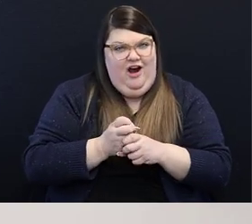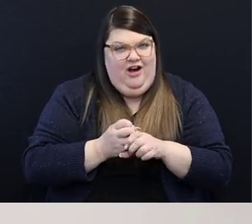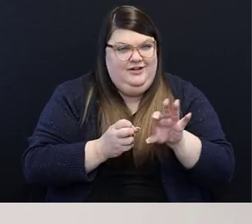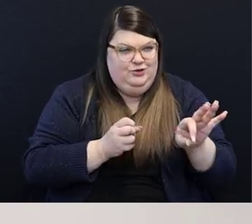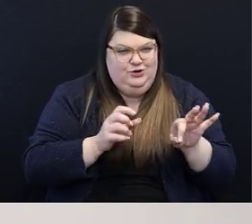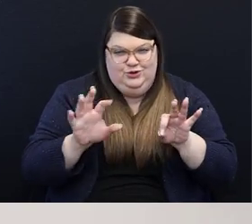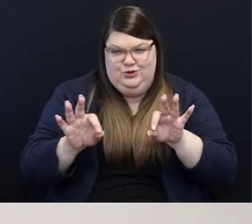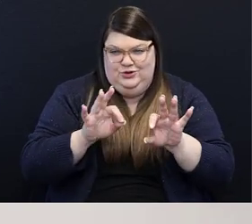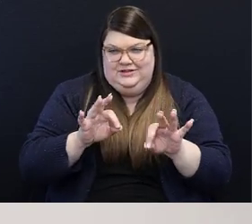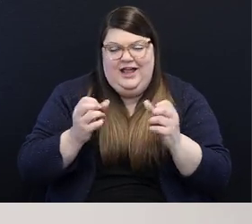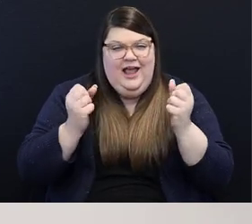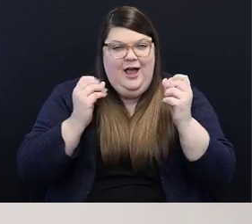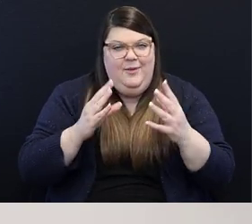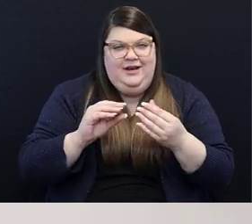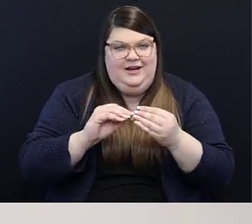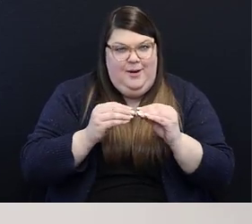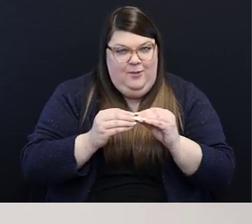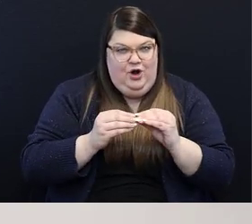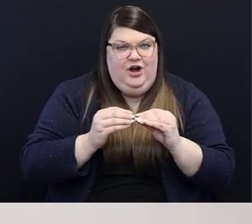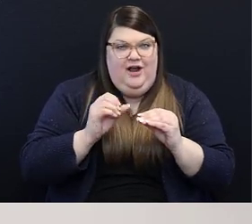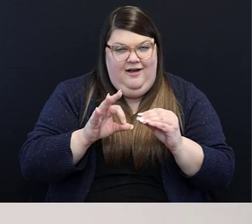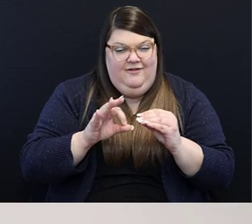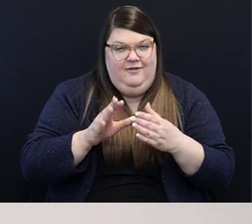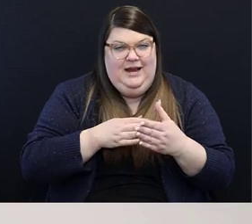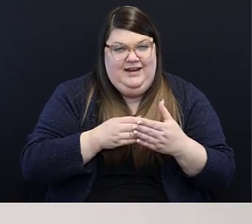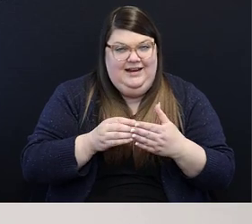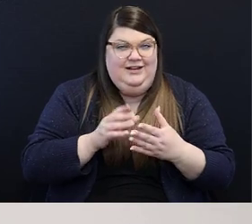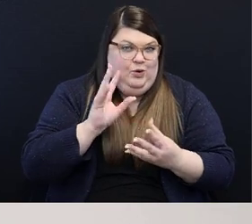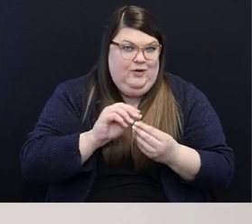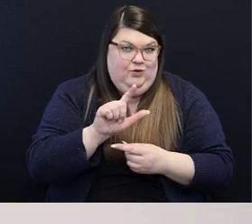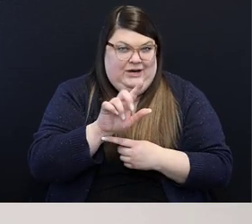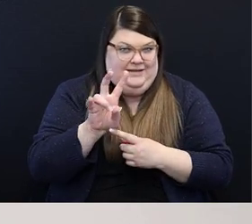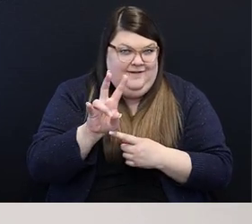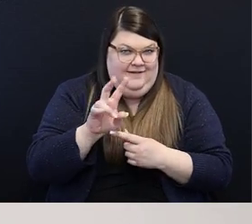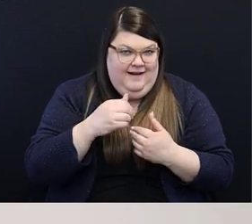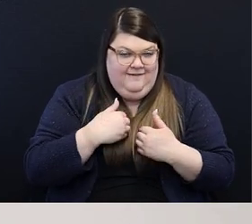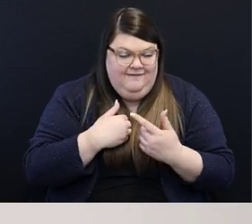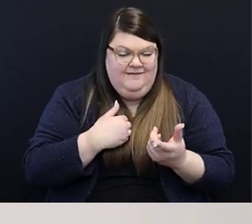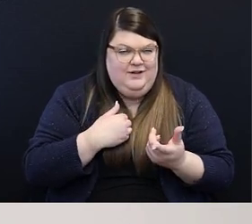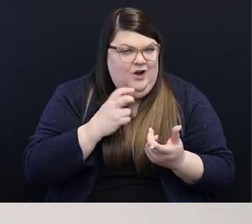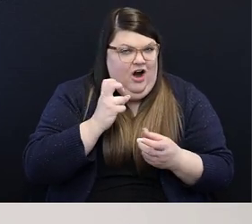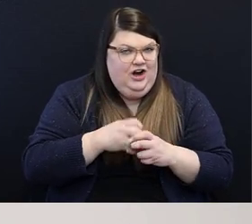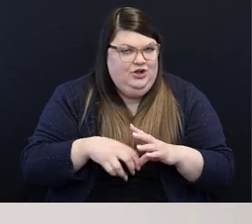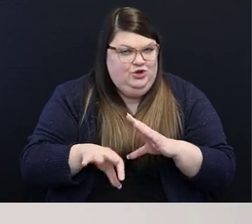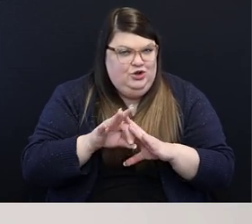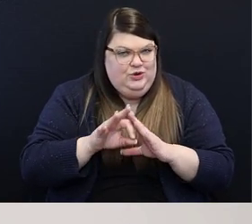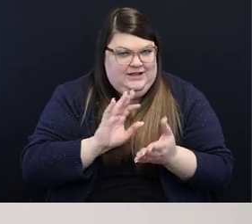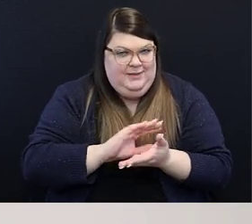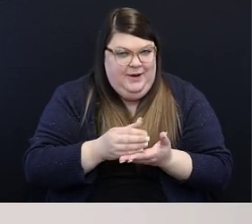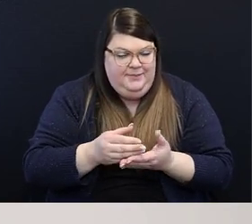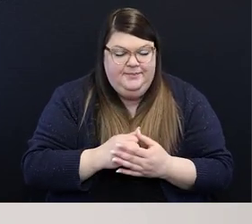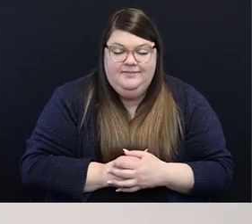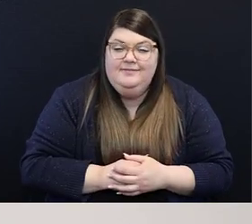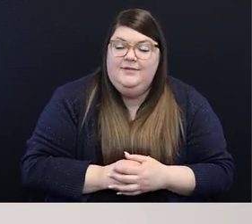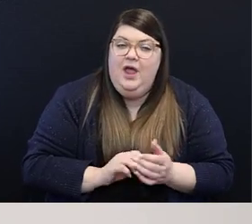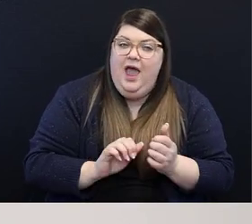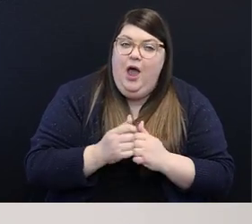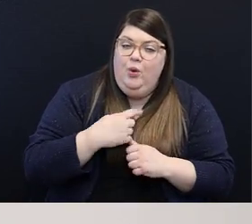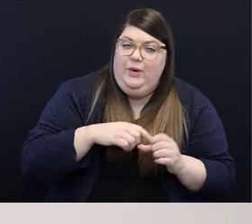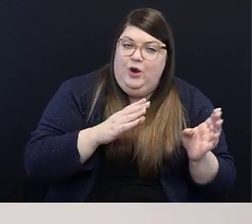paintings that are in the exhibition, which are 27. So the way that we went about organizing the show was to